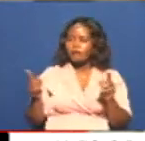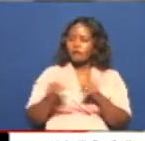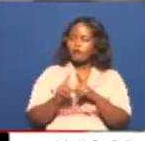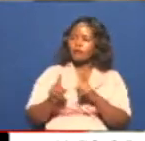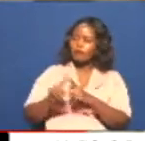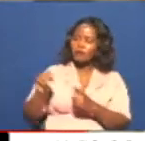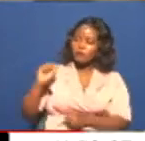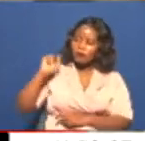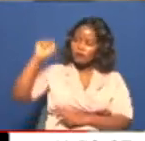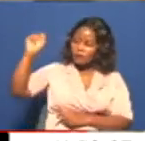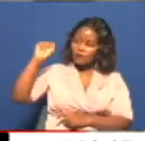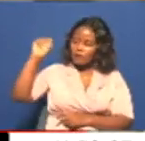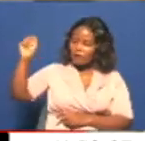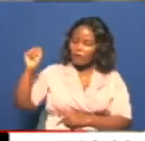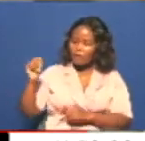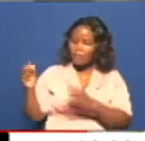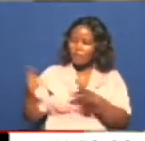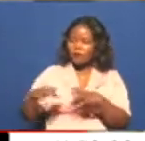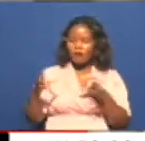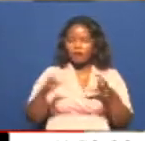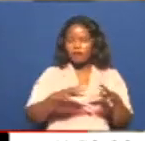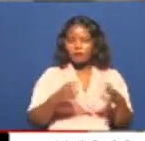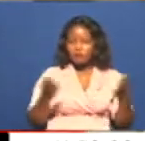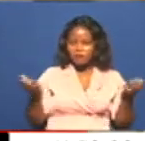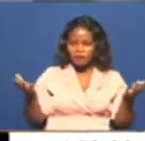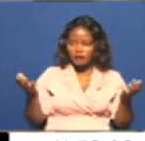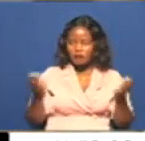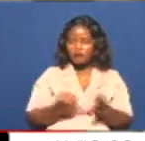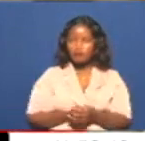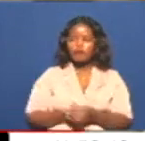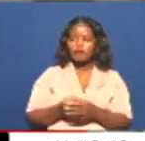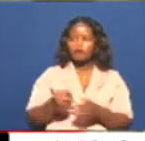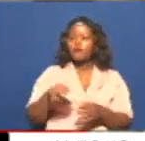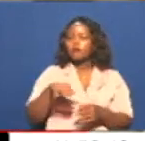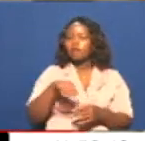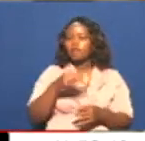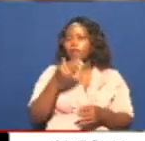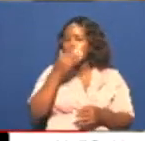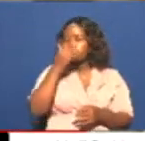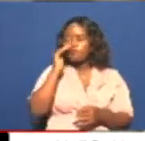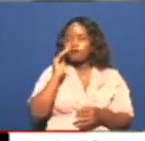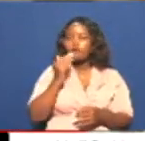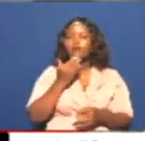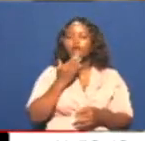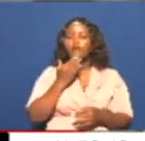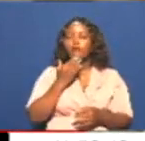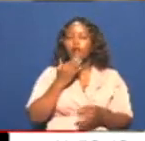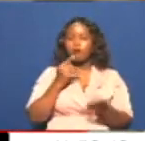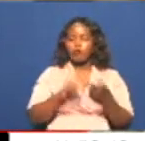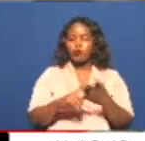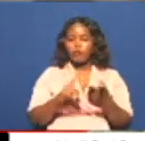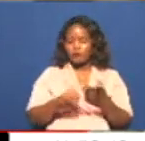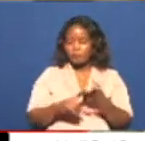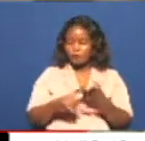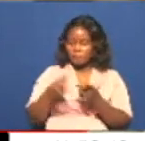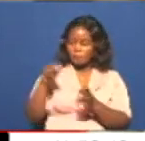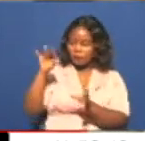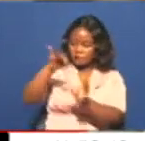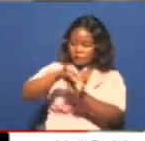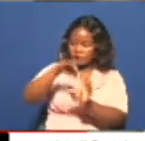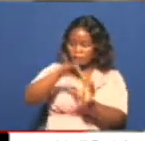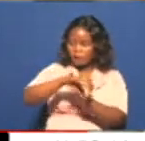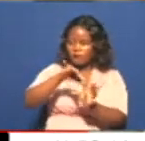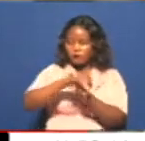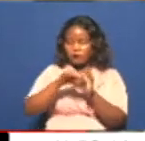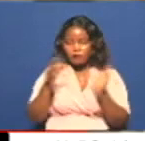leaders that form One Kenya Alliance individually, Musalia Mudavadi has attempted to go to the ballot, and mm-hmm. we know how many votes he got.